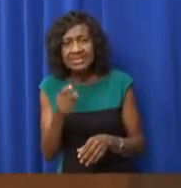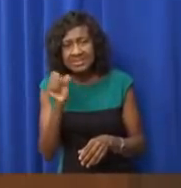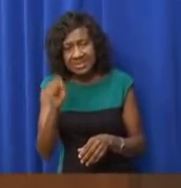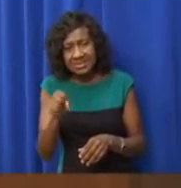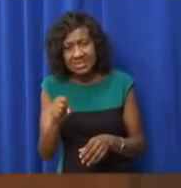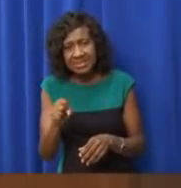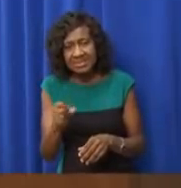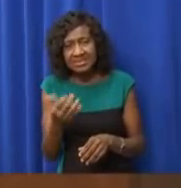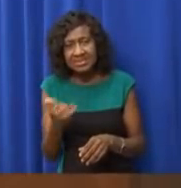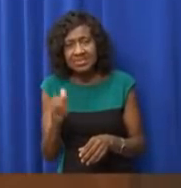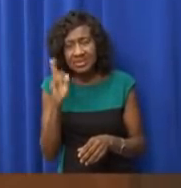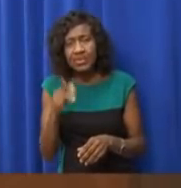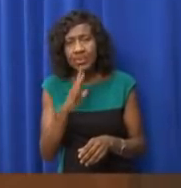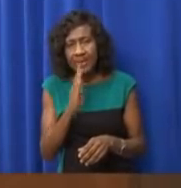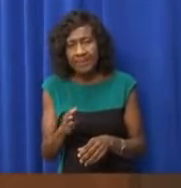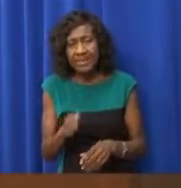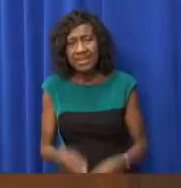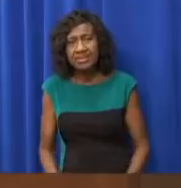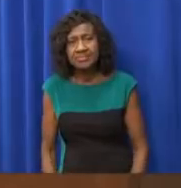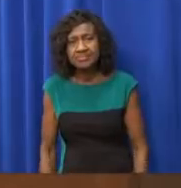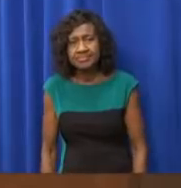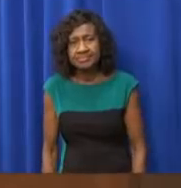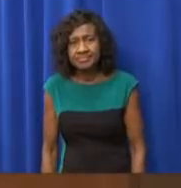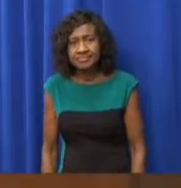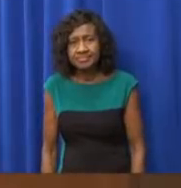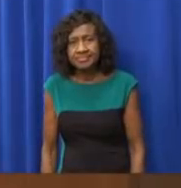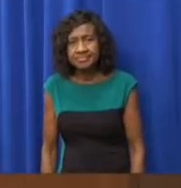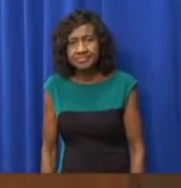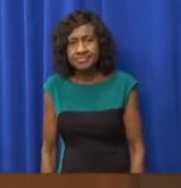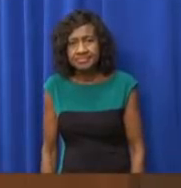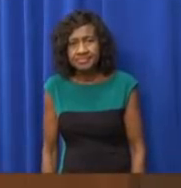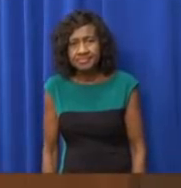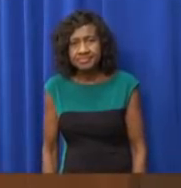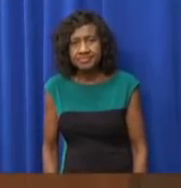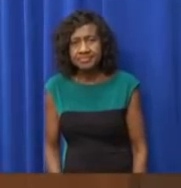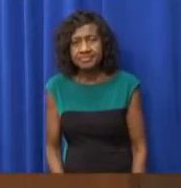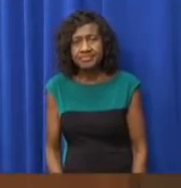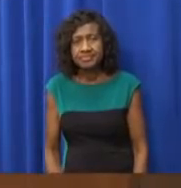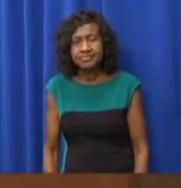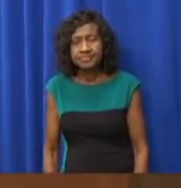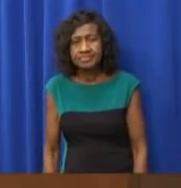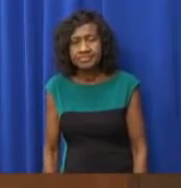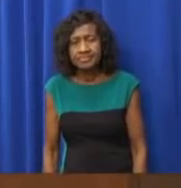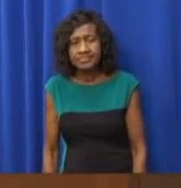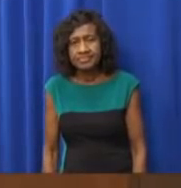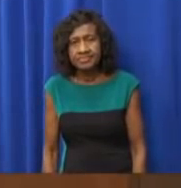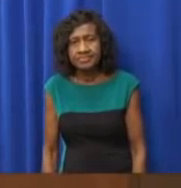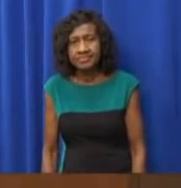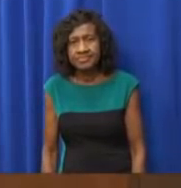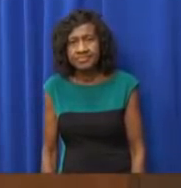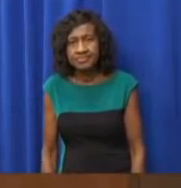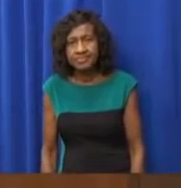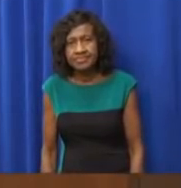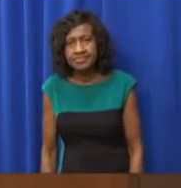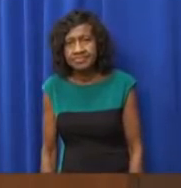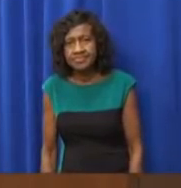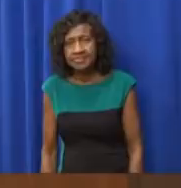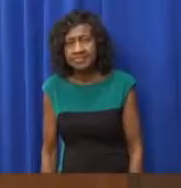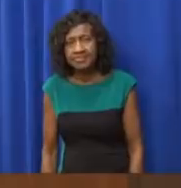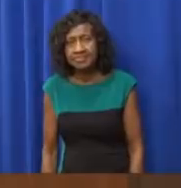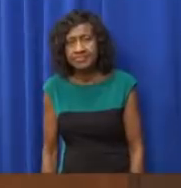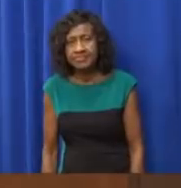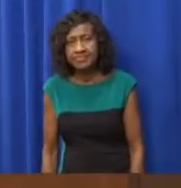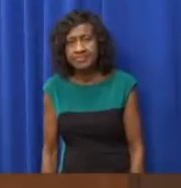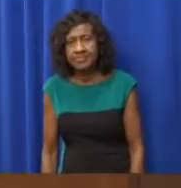program. Okay, great. That's it. Thank you very much, Dr. Lee. Appreciate it. And we'll send the email forward to you this week. Great. Thank you. This weekend,